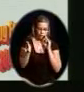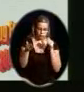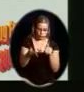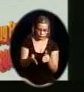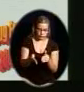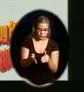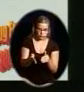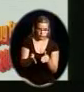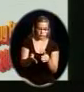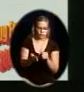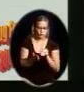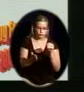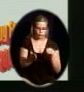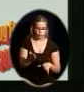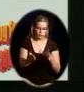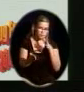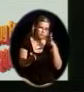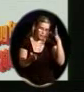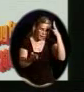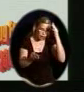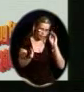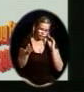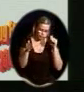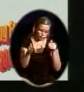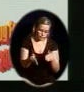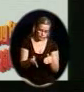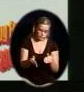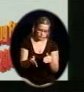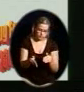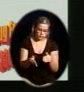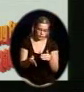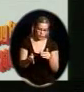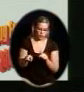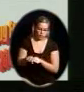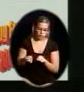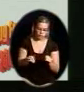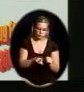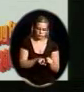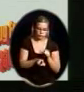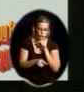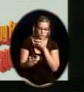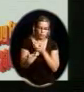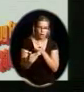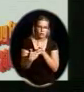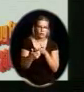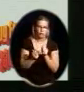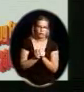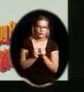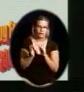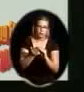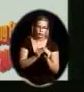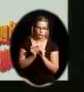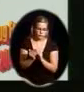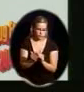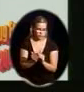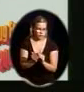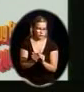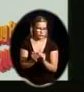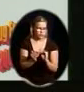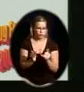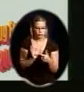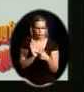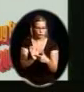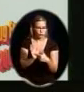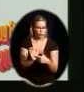initiatives, student and parent-focused initiatives. We also really partner with our community initiatives. So just to highlight,